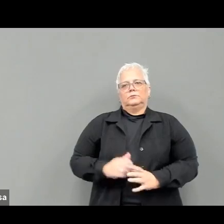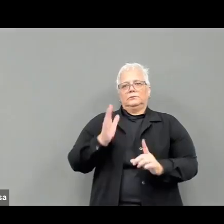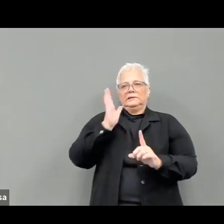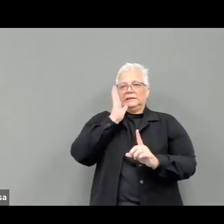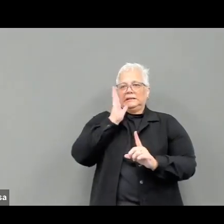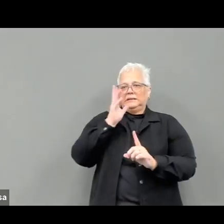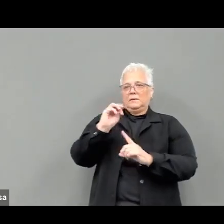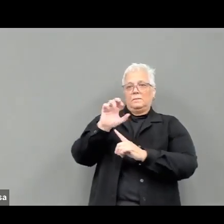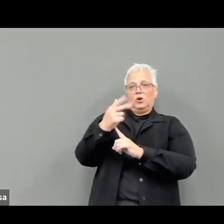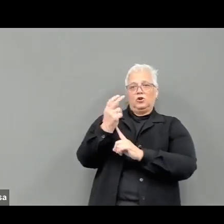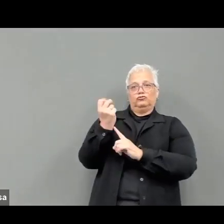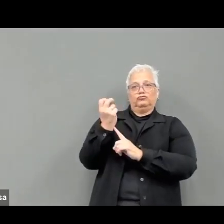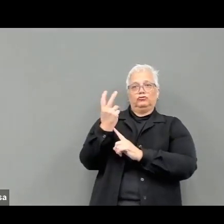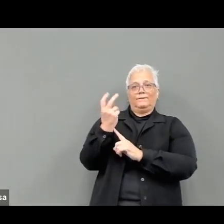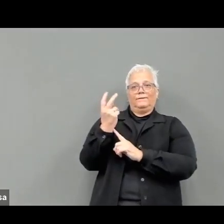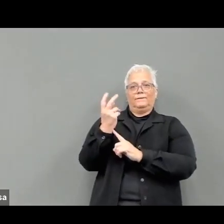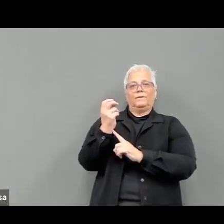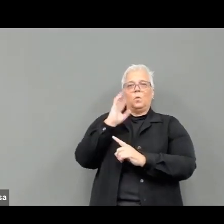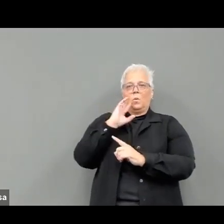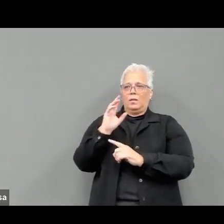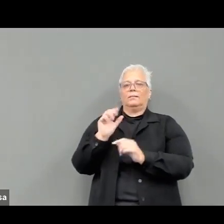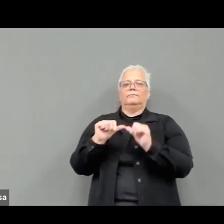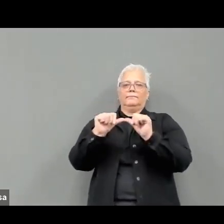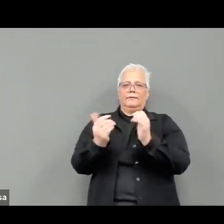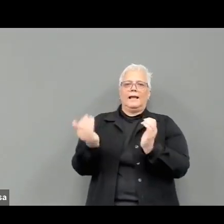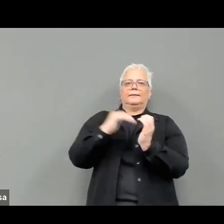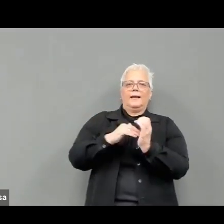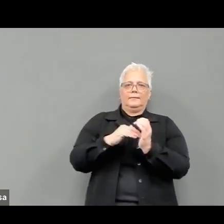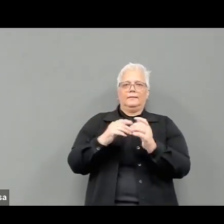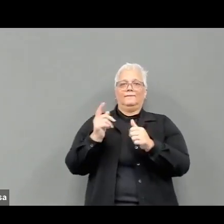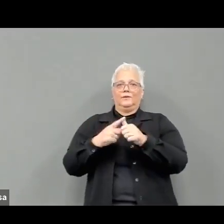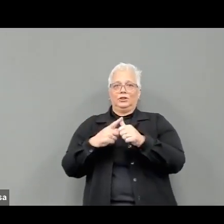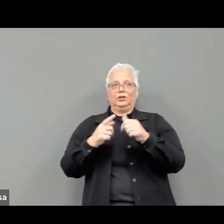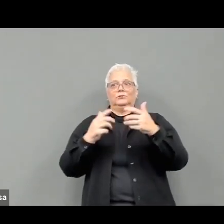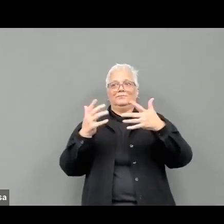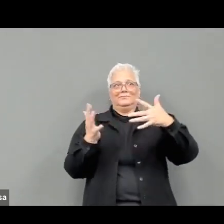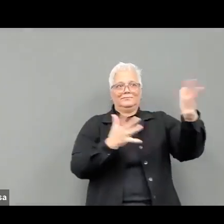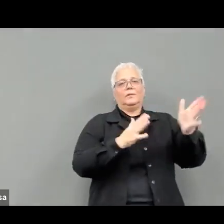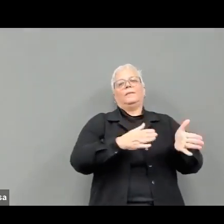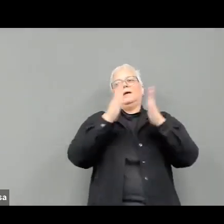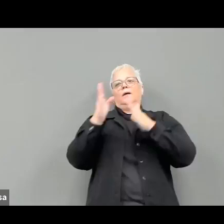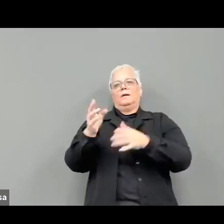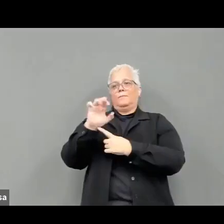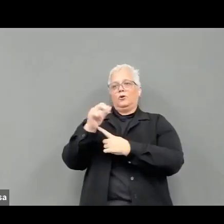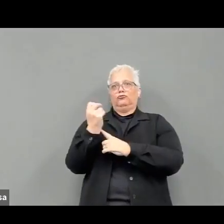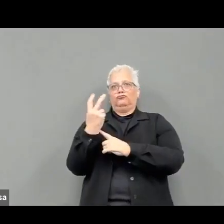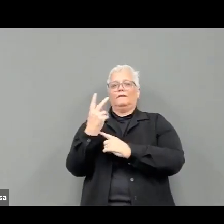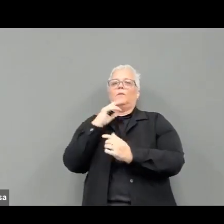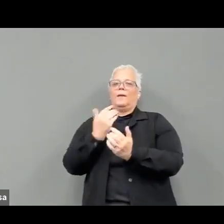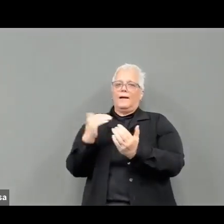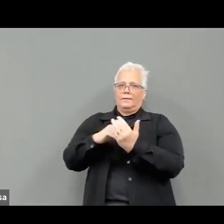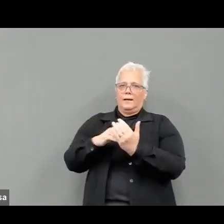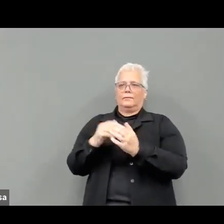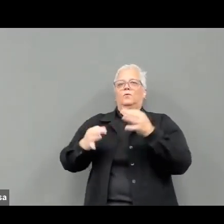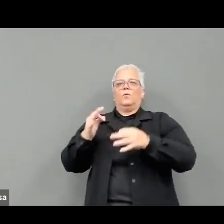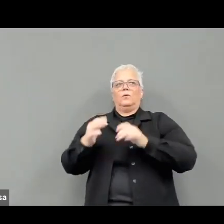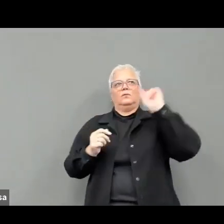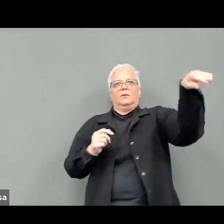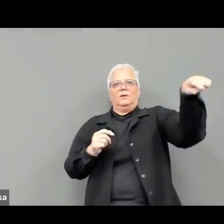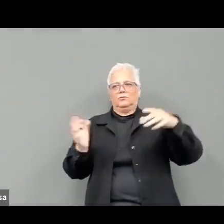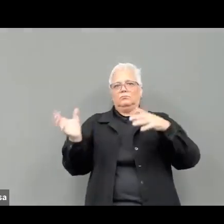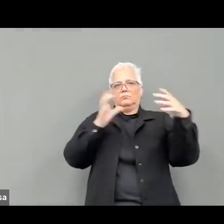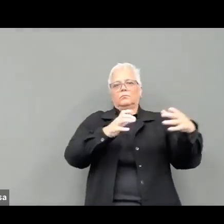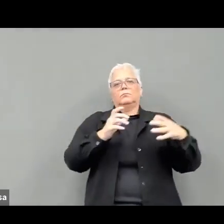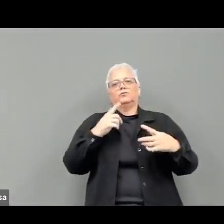it's your turn. If your vaccine site is at Expo, on Monday, it will get easier. for the